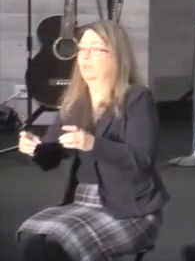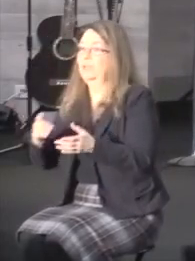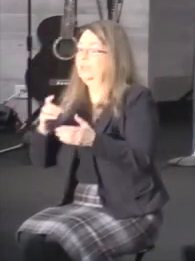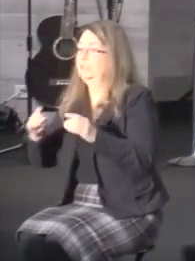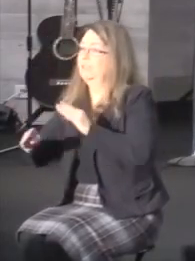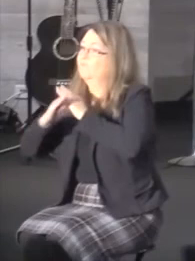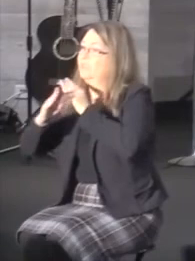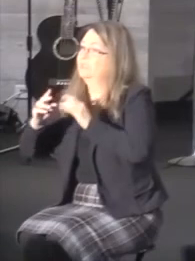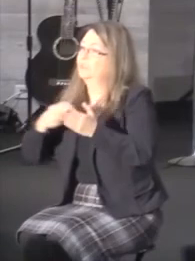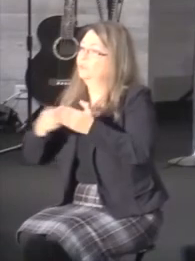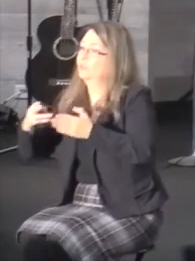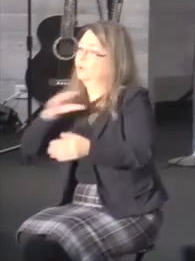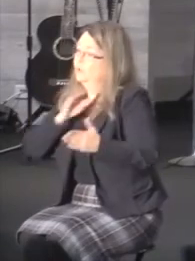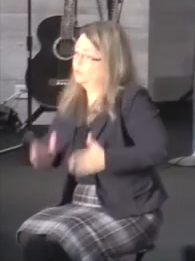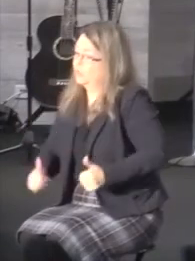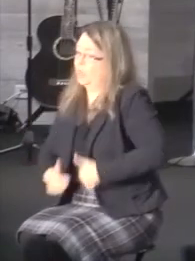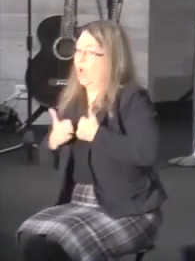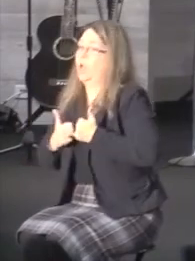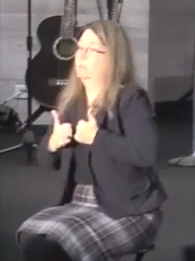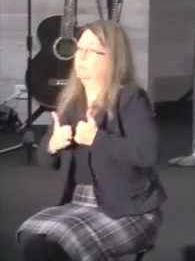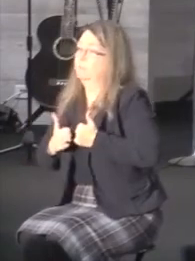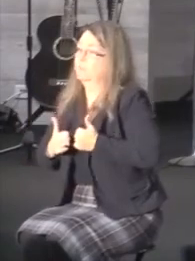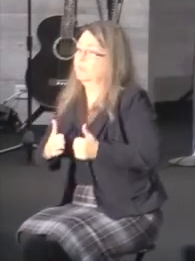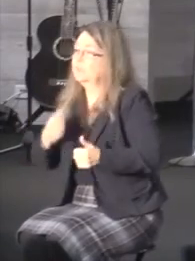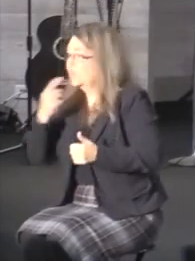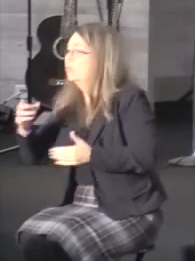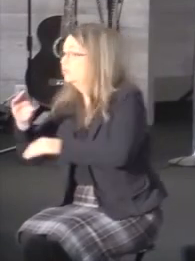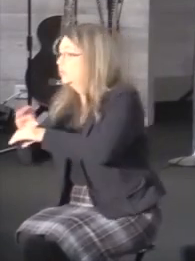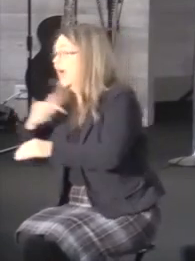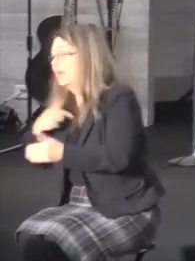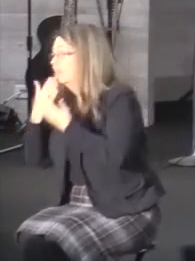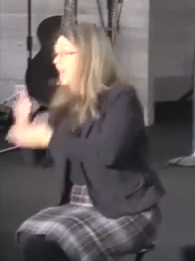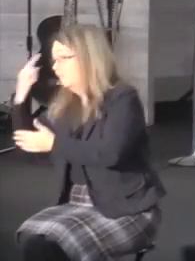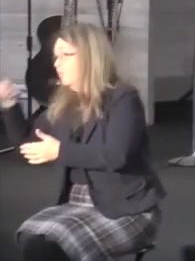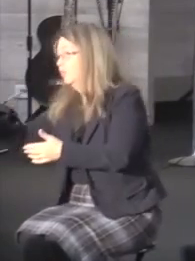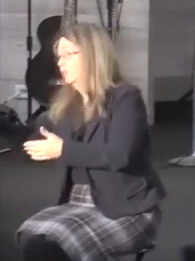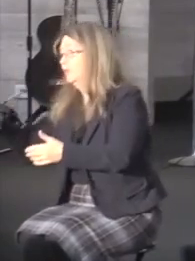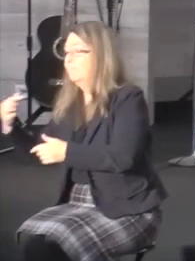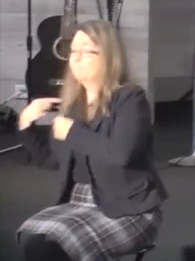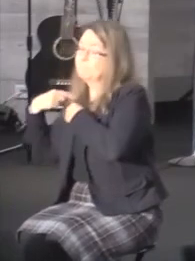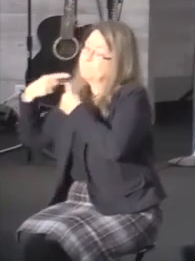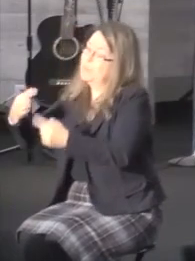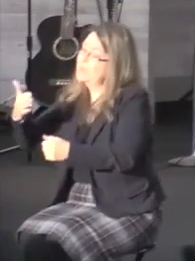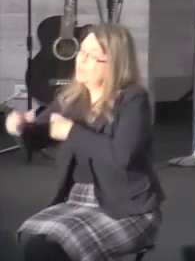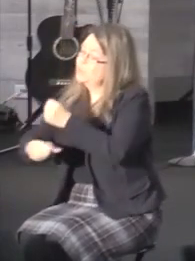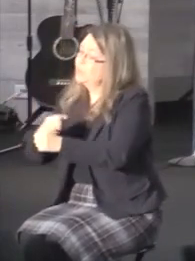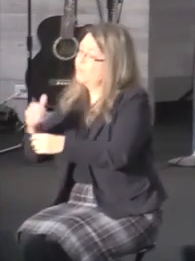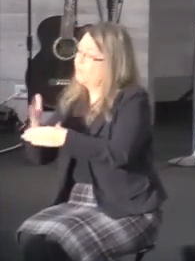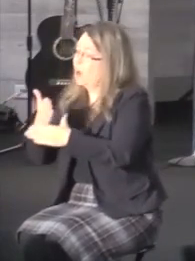of Christianity. And Paul says, look, church at Philippi, I am so thankful for you. For the last 10 years, you've been my partner in